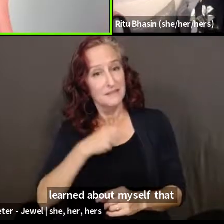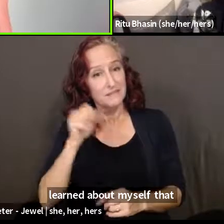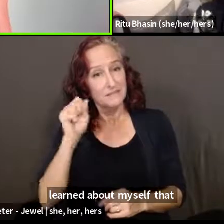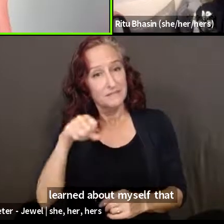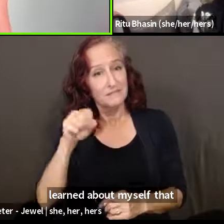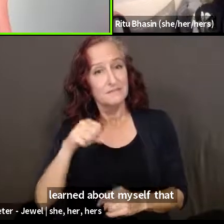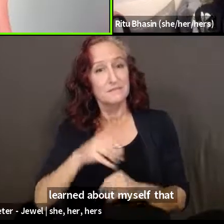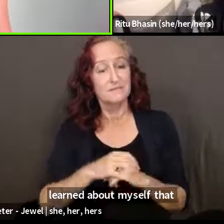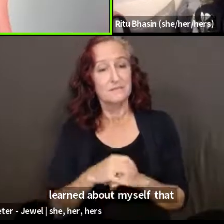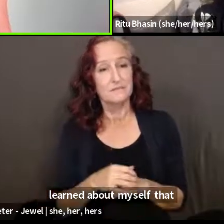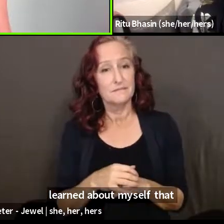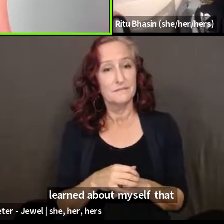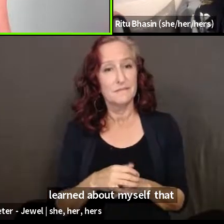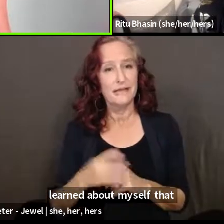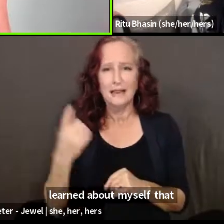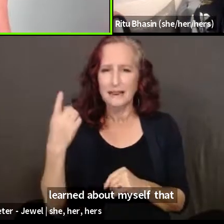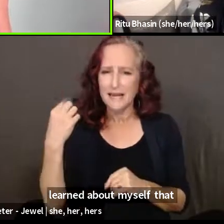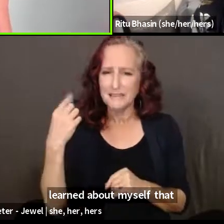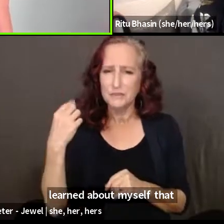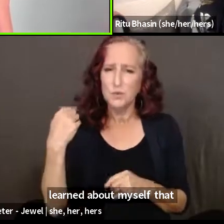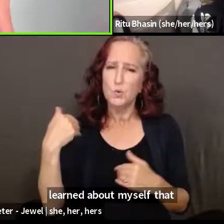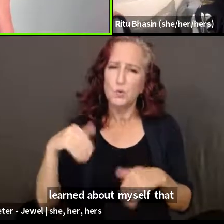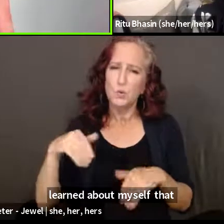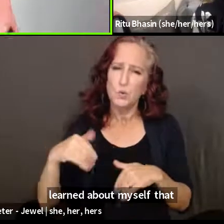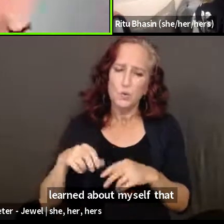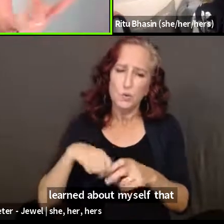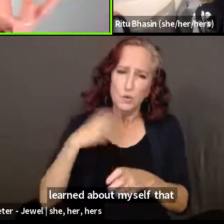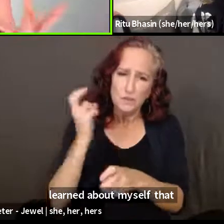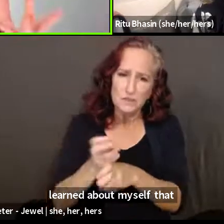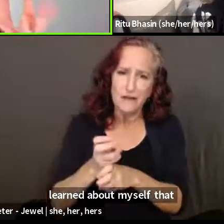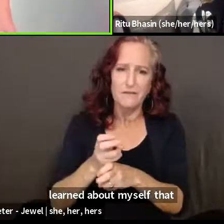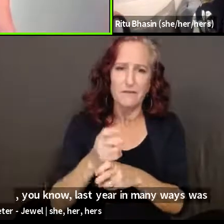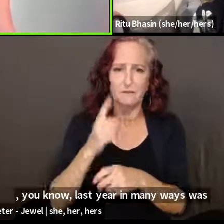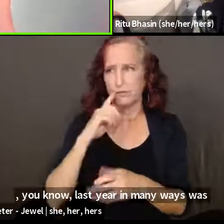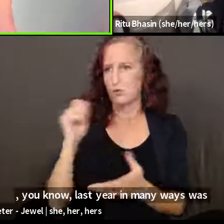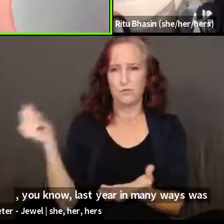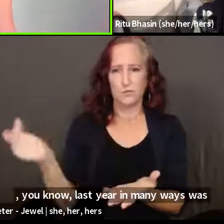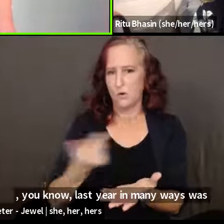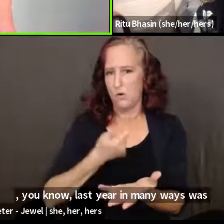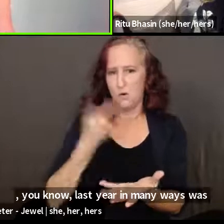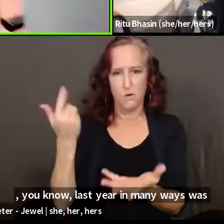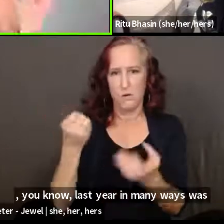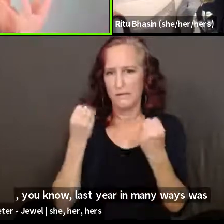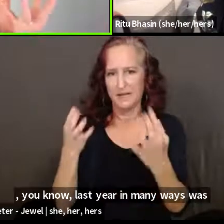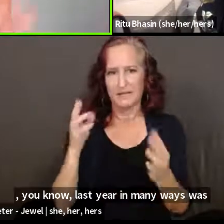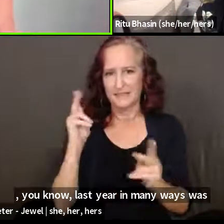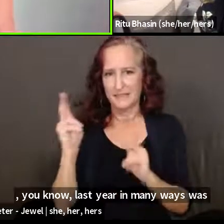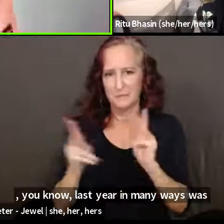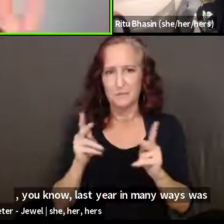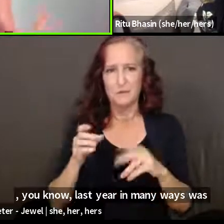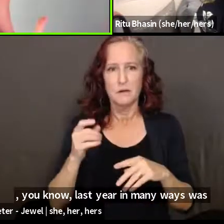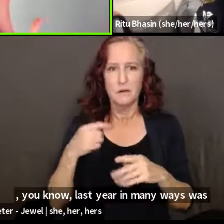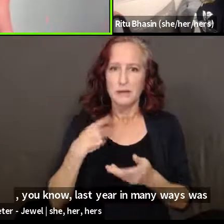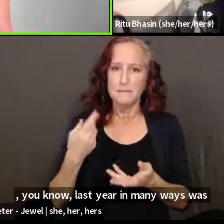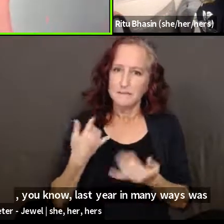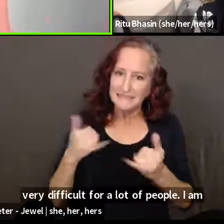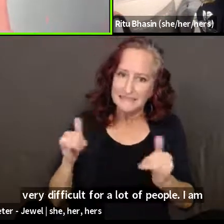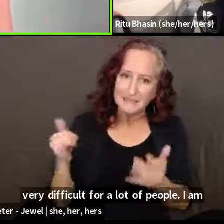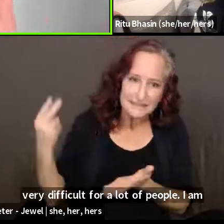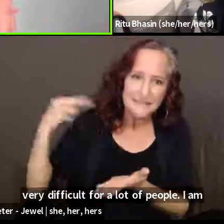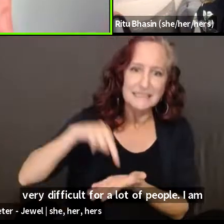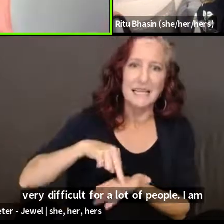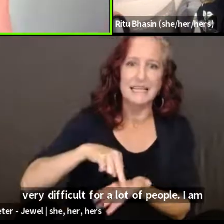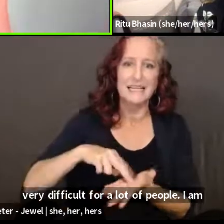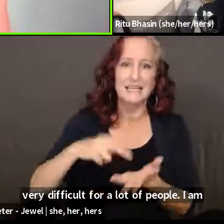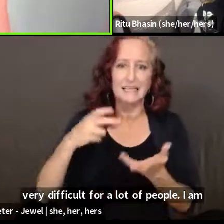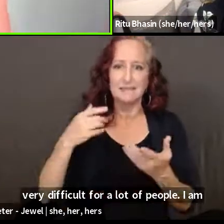last year in many ways was very difficult for a lot of people. And I am still here, and I still have my health and